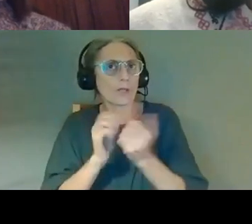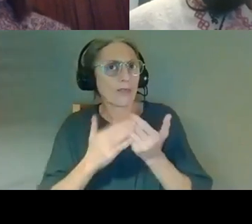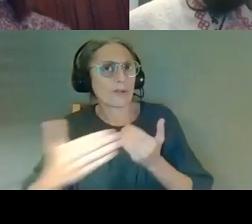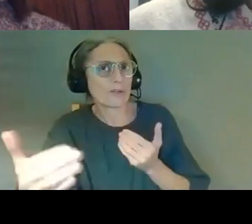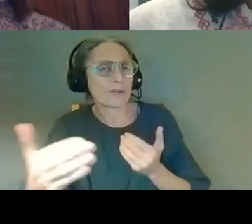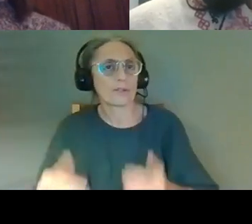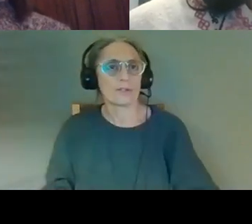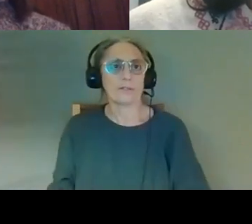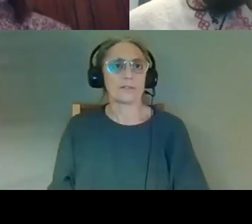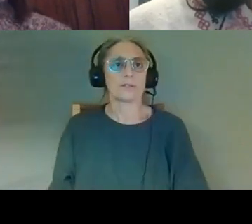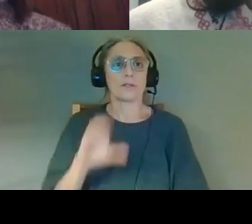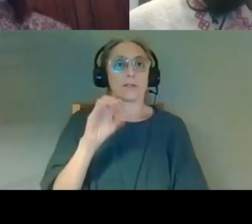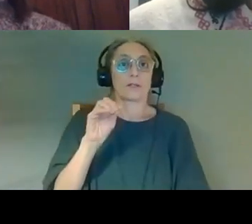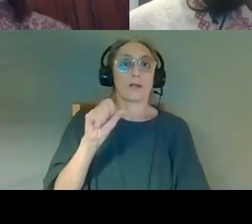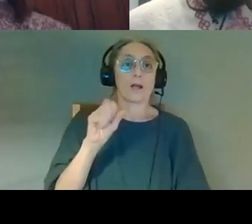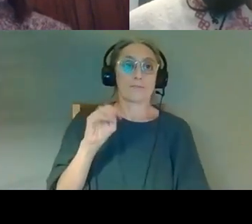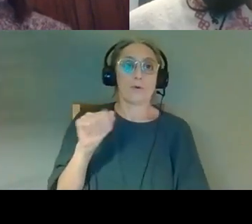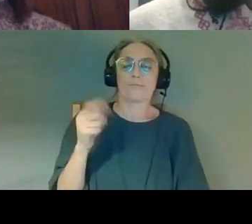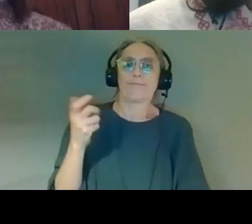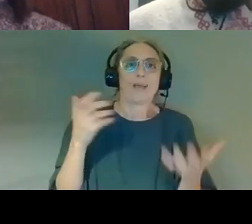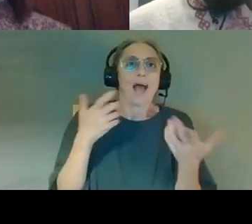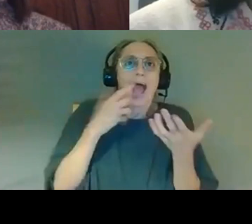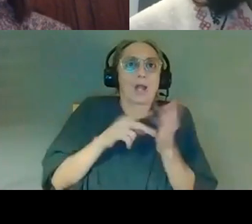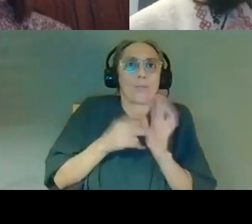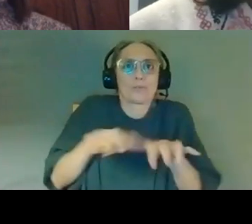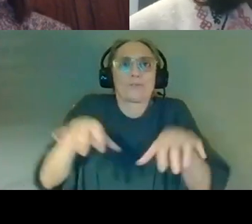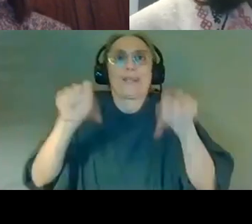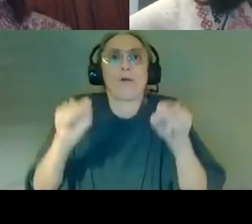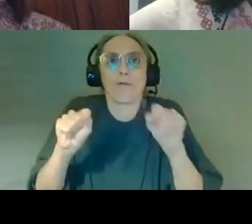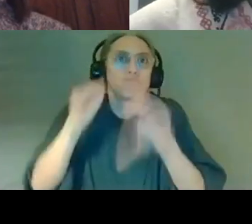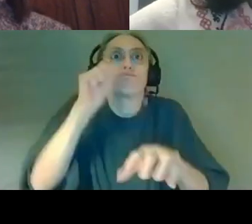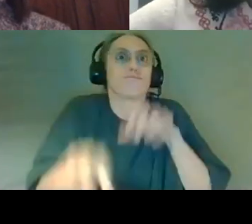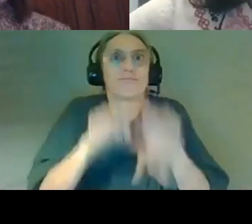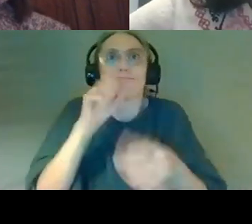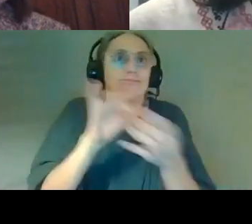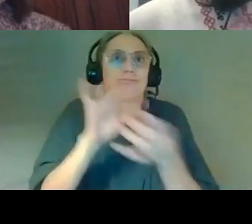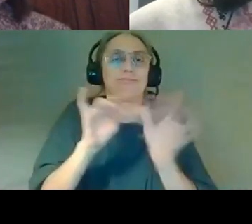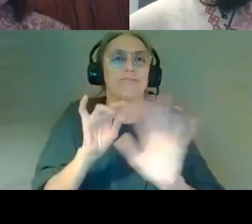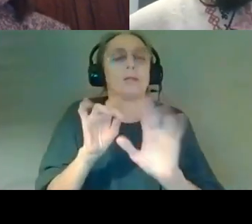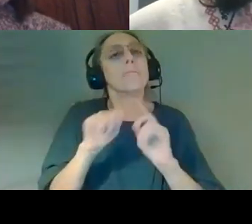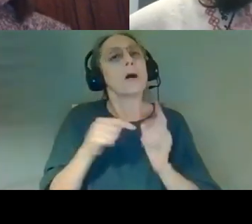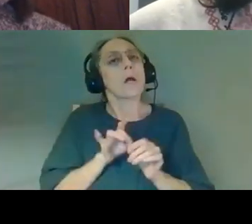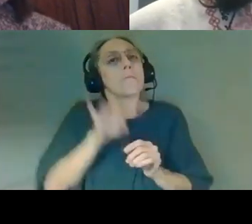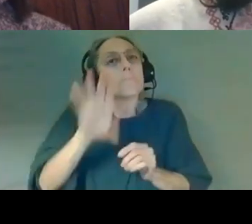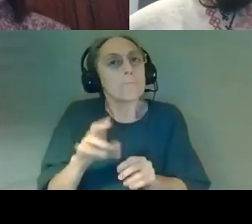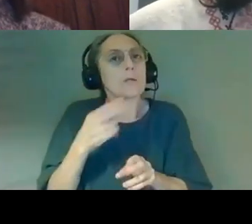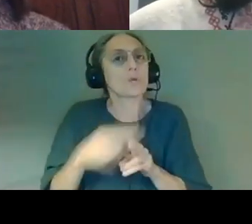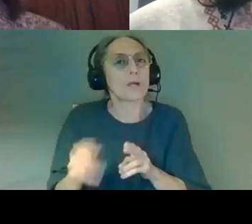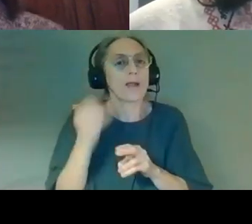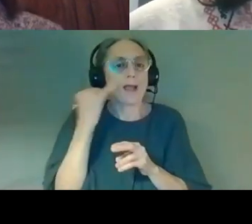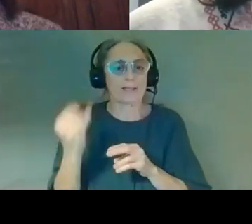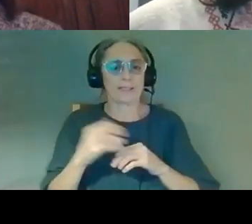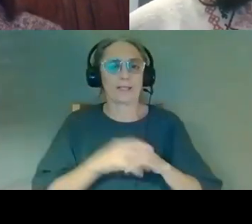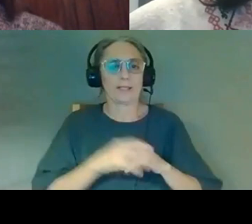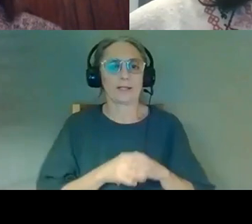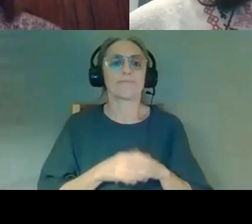I don't want to dominate, but I'll just say this quickly. I think that what happens a